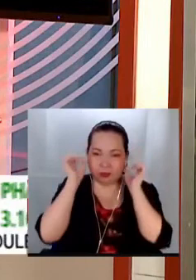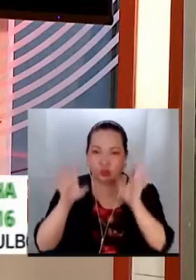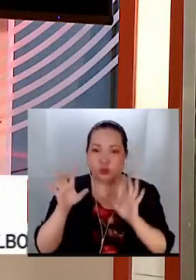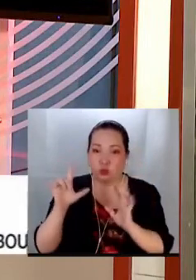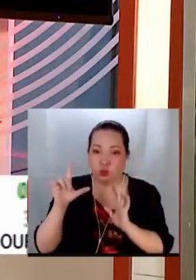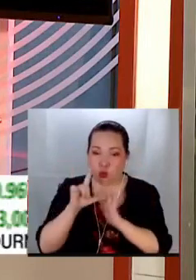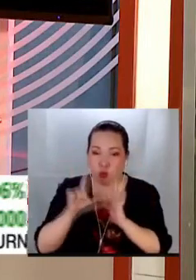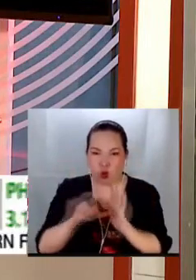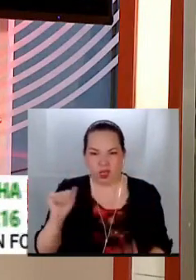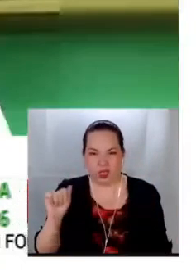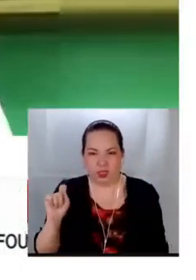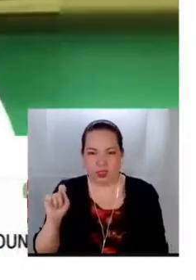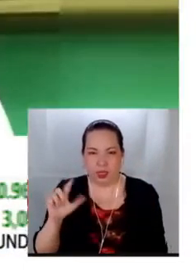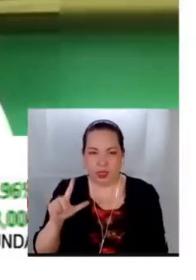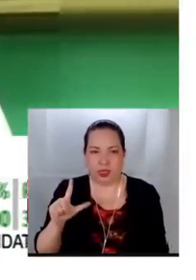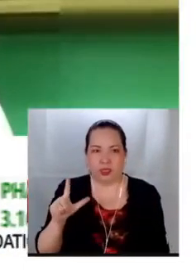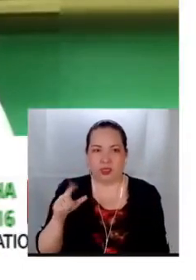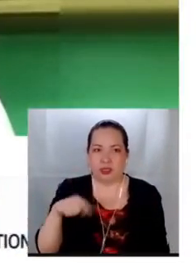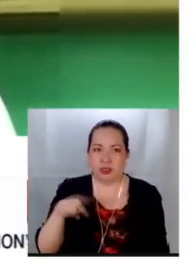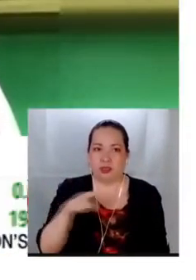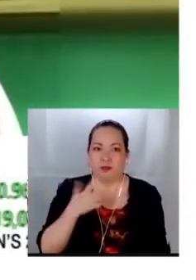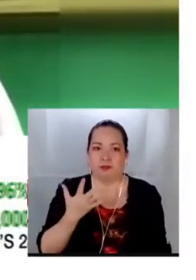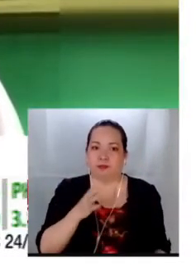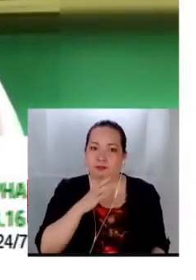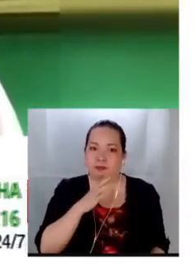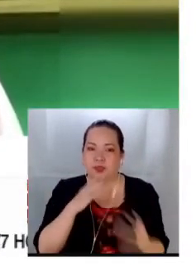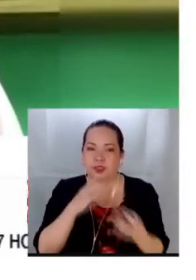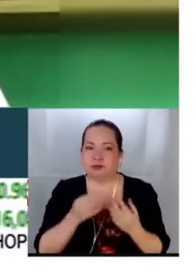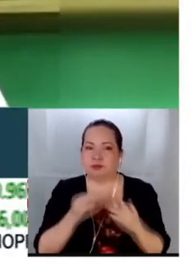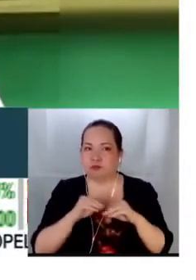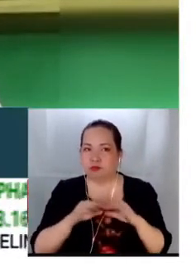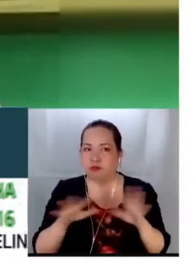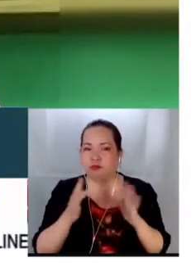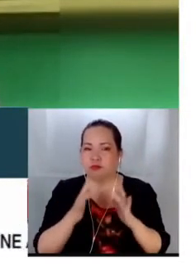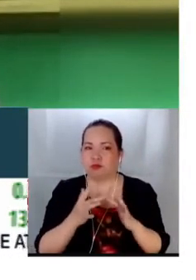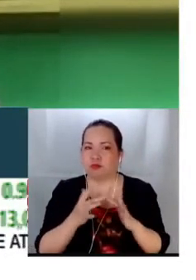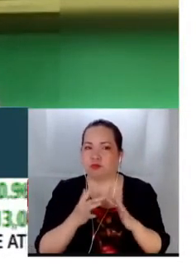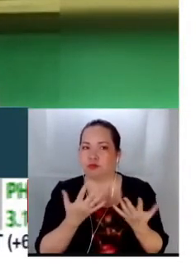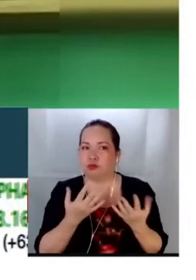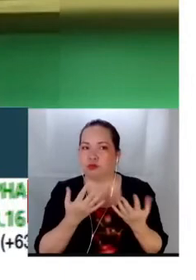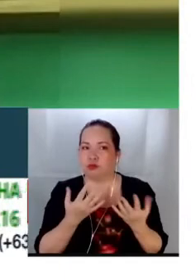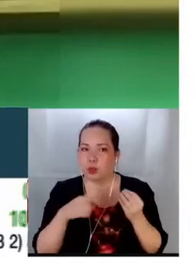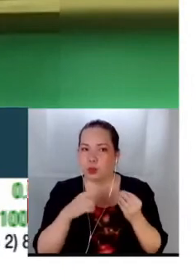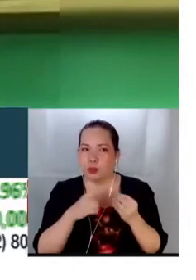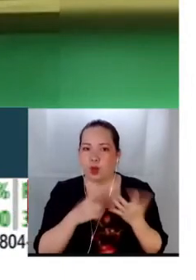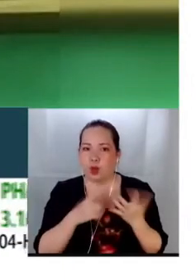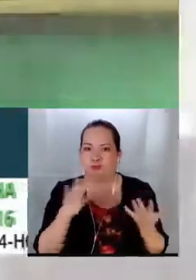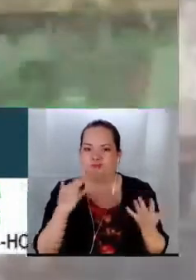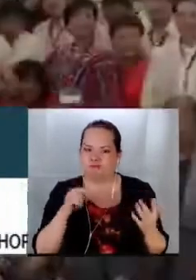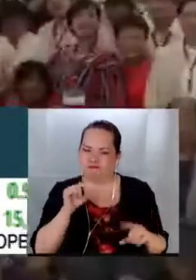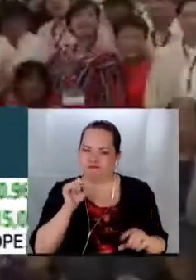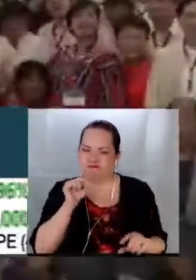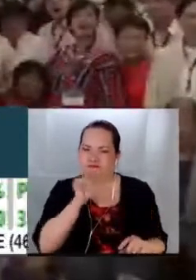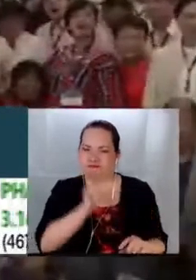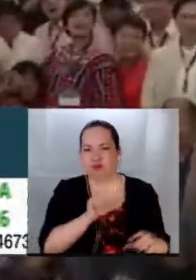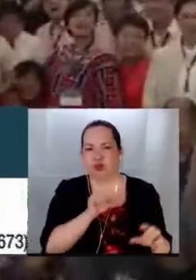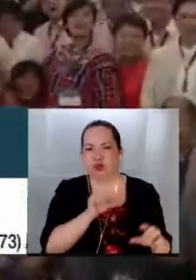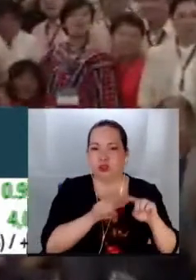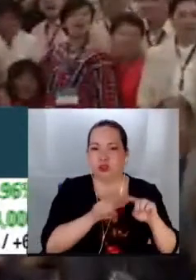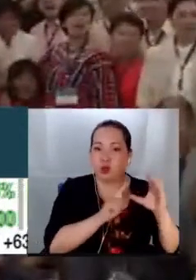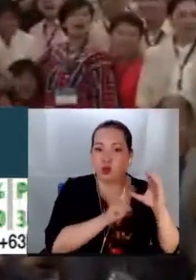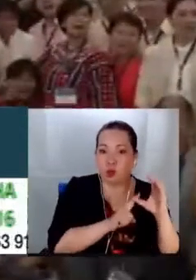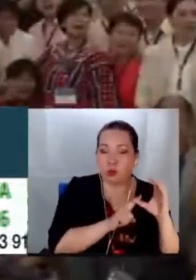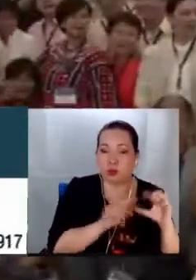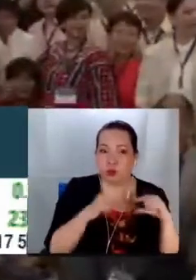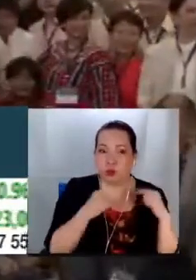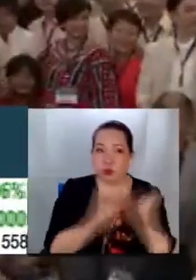legal counsel. Speaking in an online press briefing organized by the country's anti-communist insurgency task force on Wednesday, Jaapir